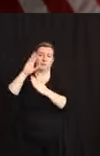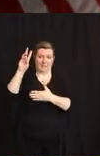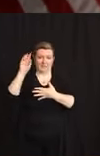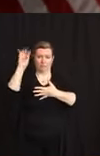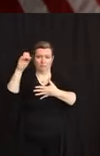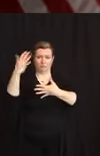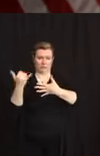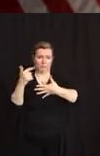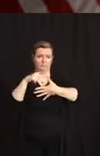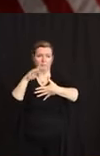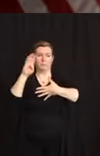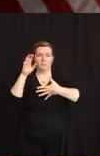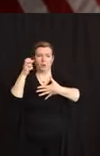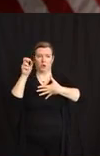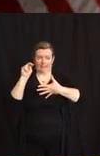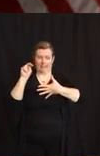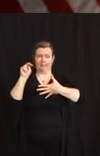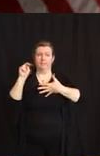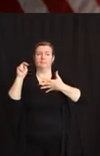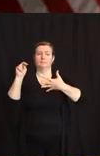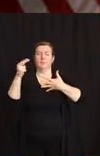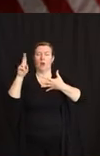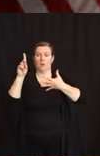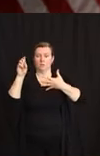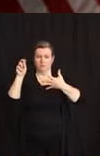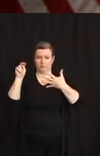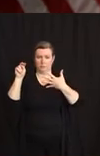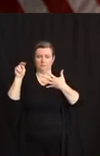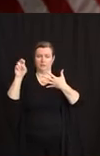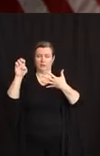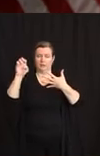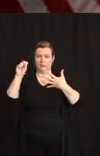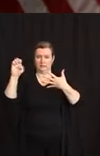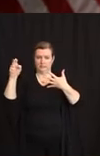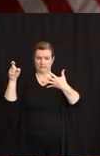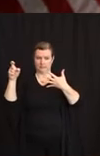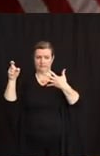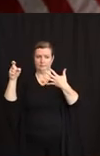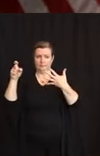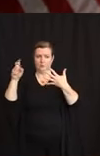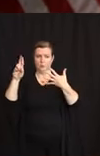Bergen, followed by now Hudson, Essex, Union, Passaic, and Middlesex.